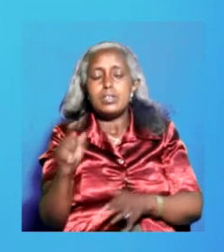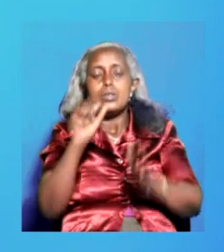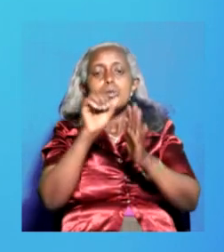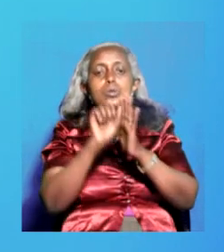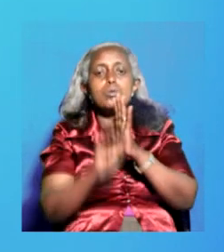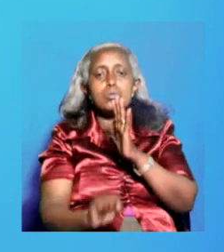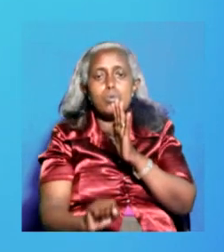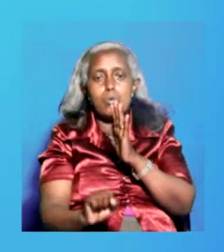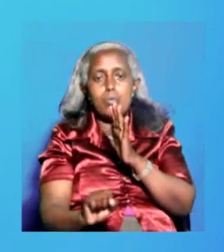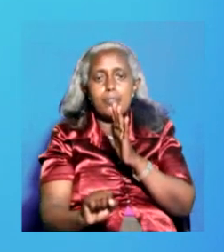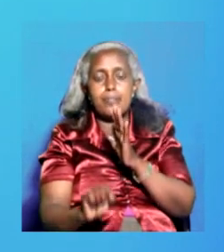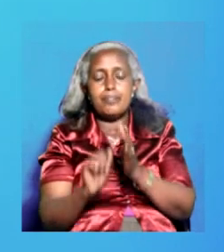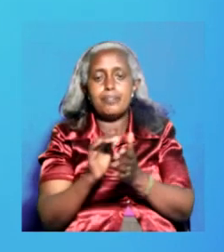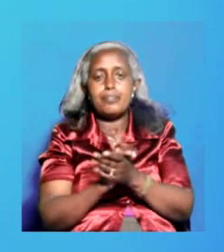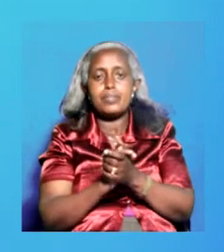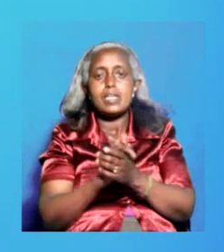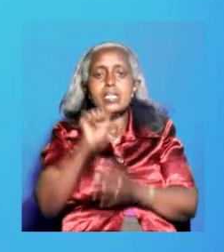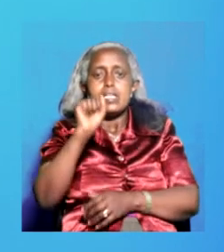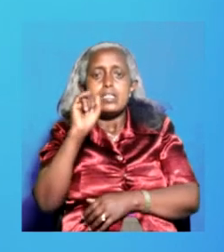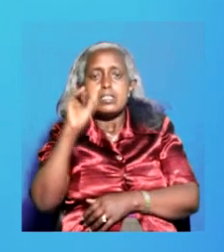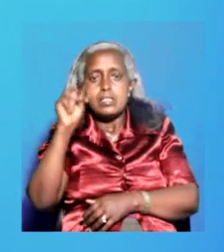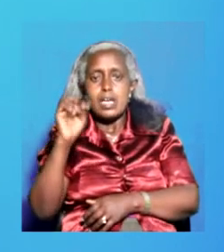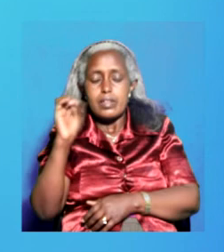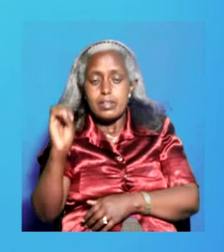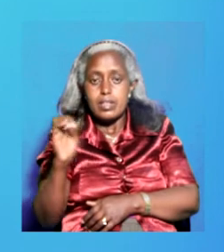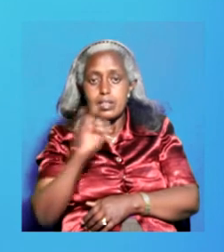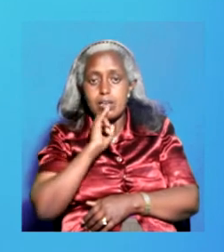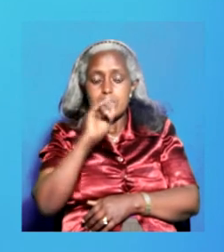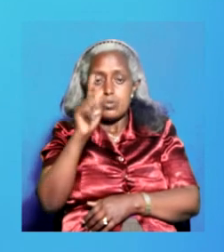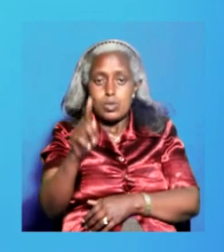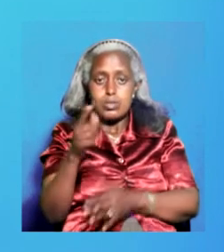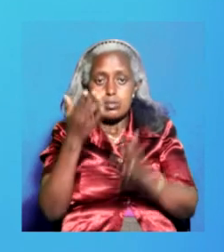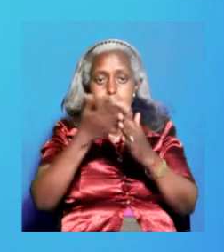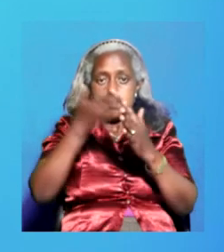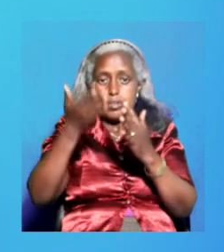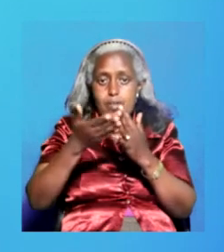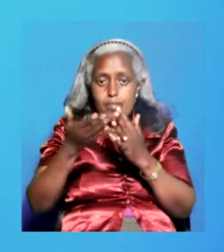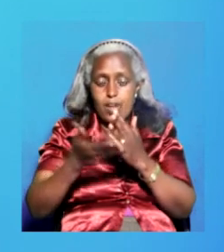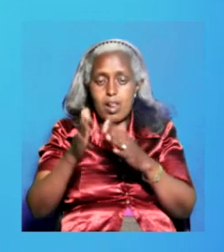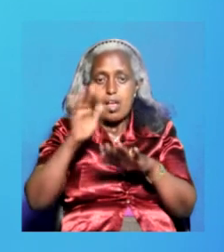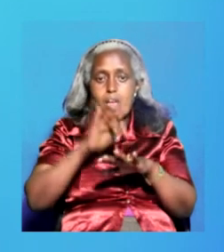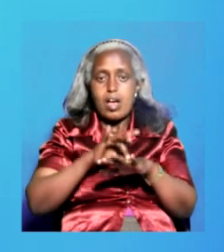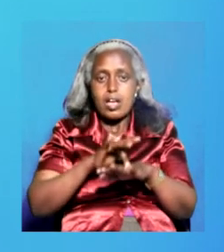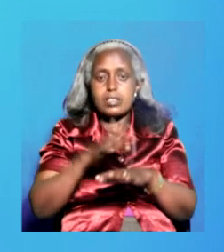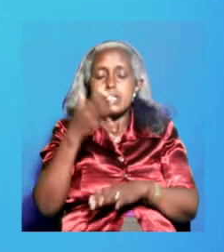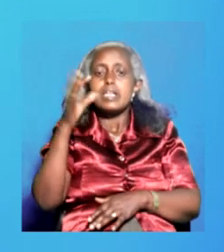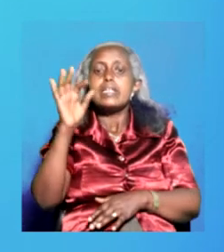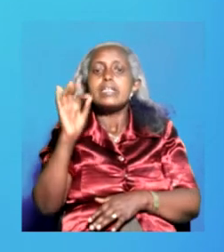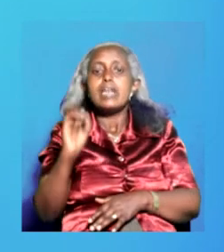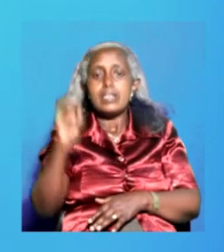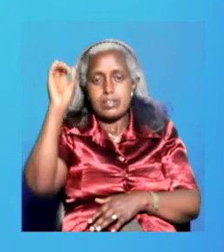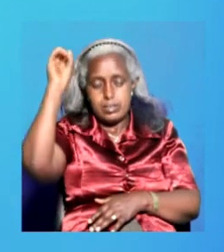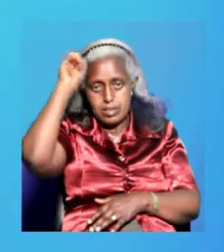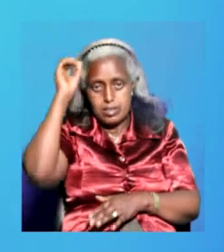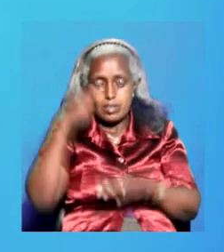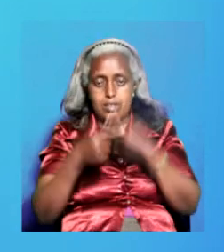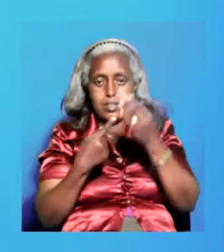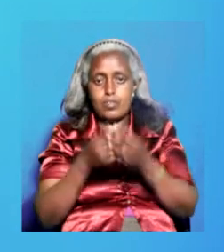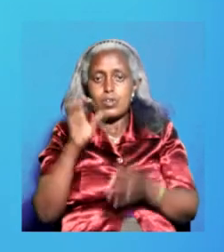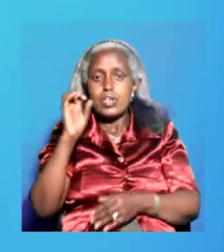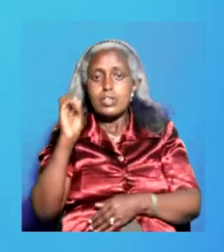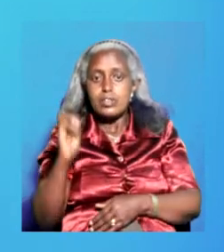So sine theta is 1 on this interval is at 90 degree. Therefore, theta is